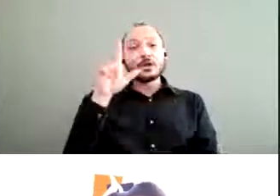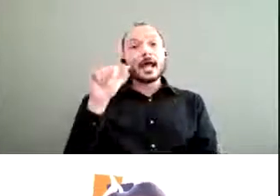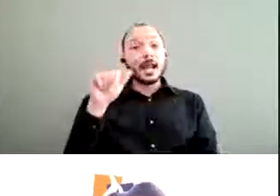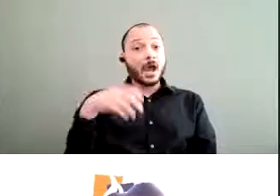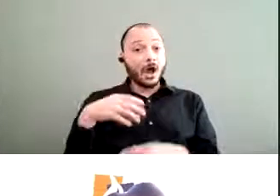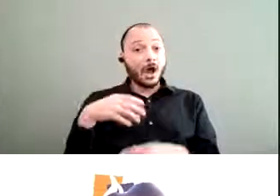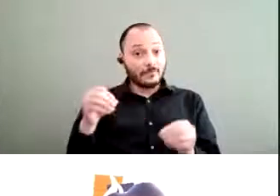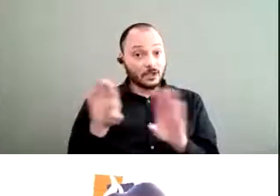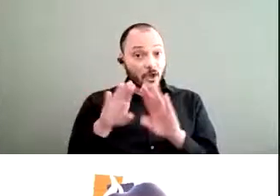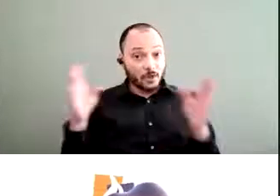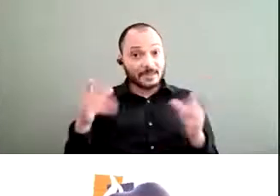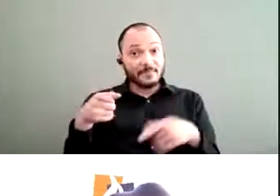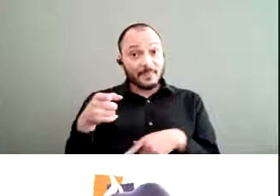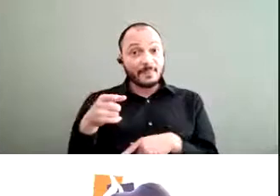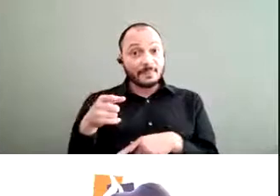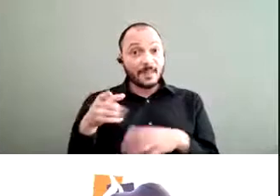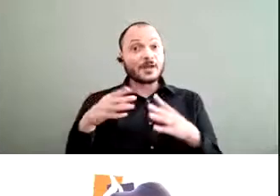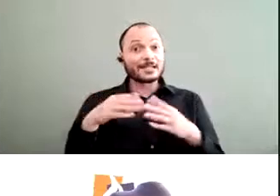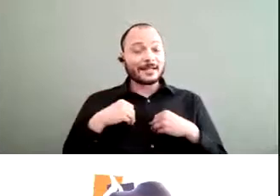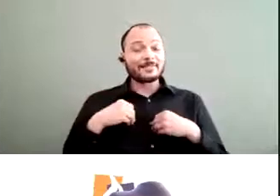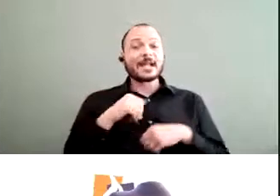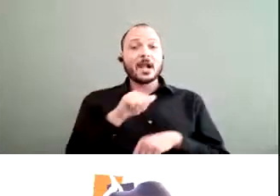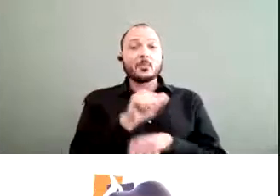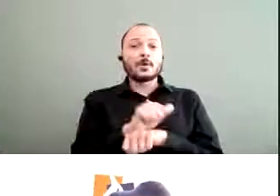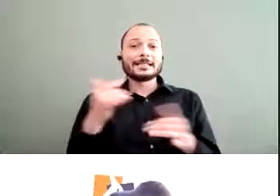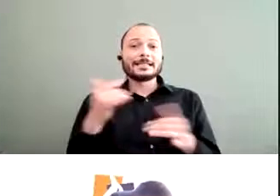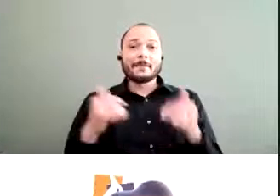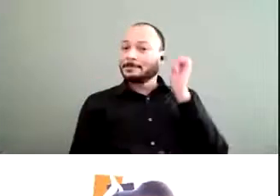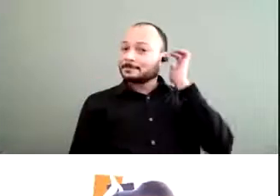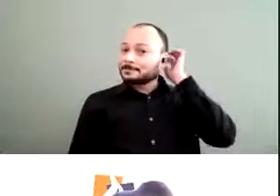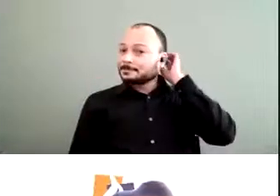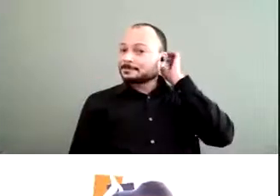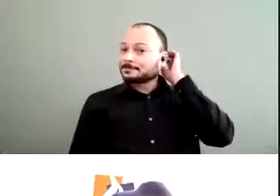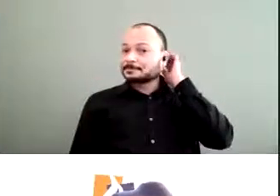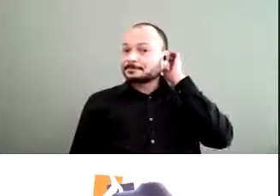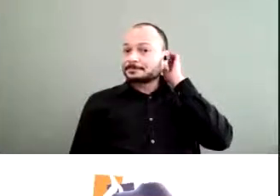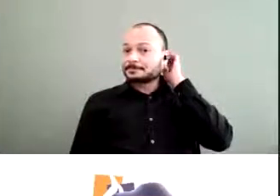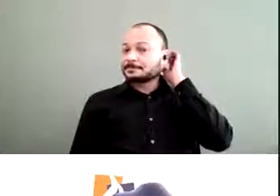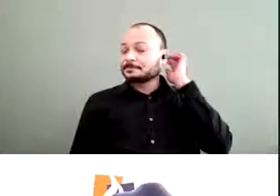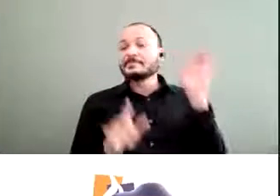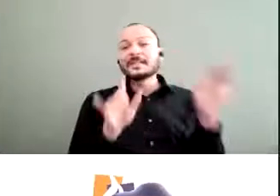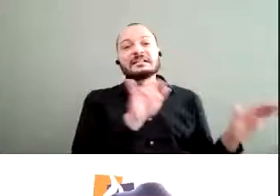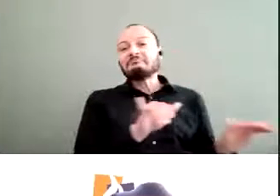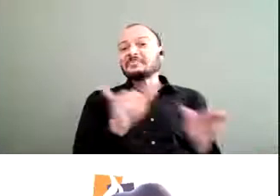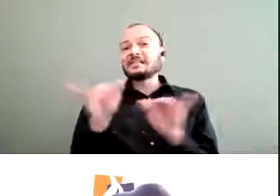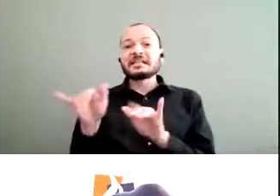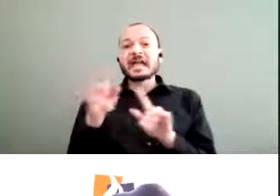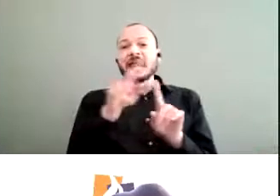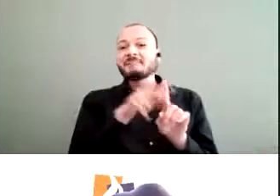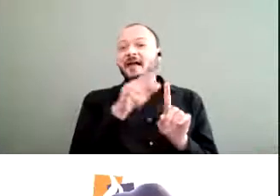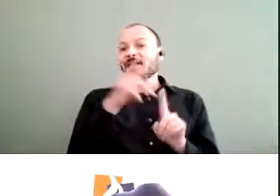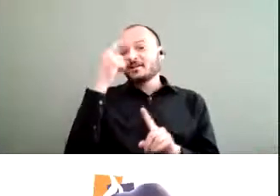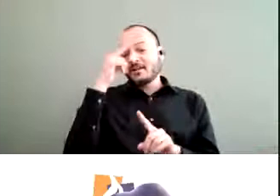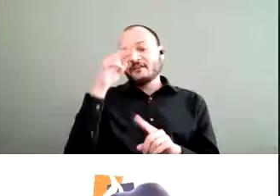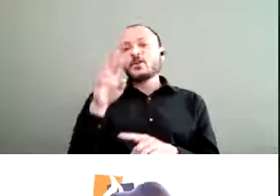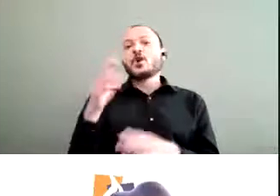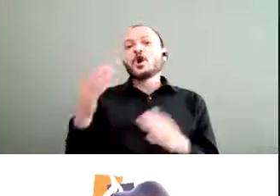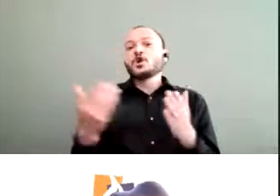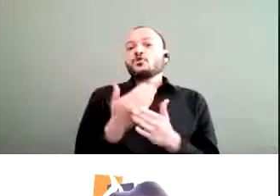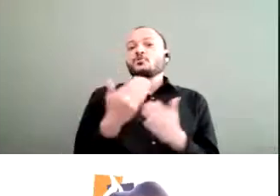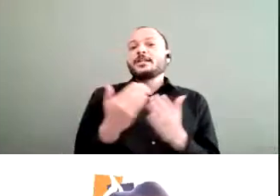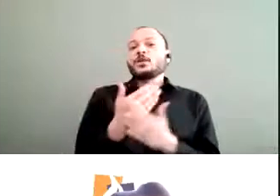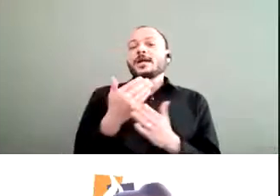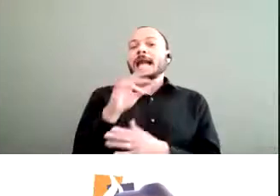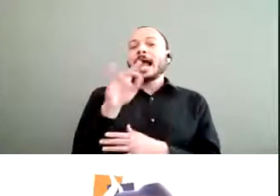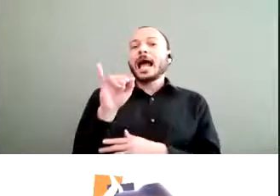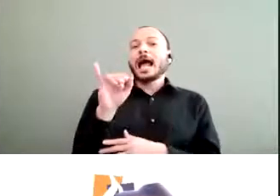are taking appointments. And the same application goes for renewing ITINs too, except